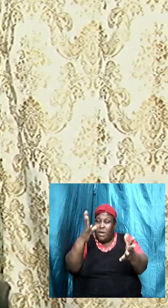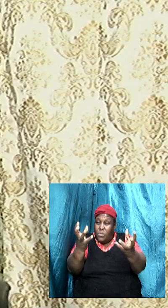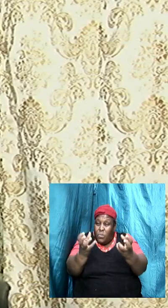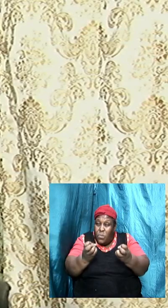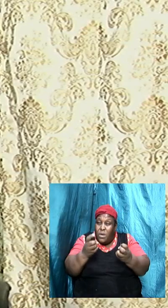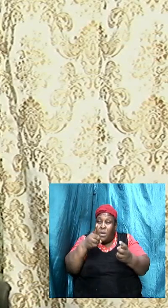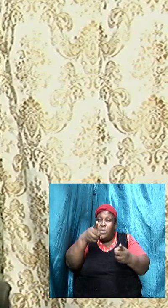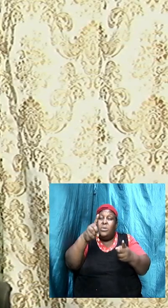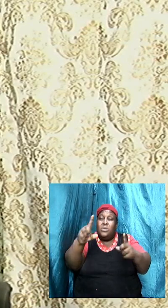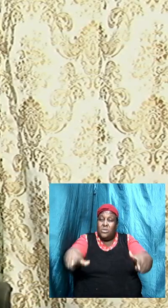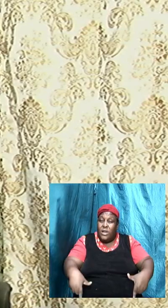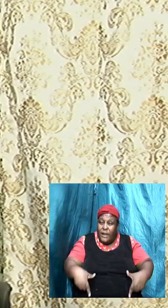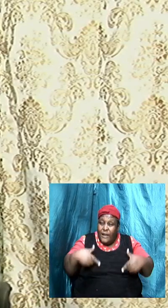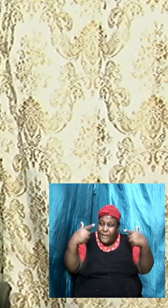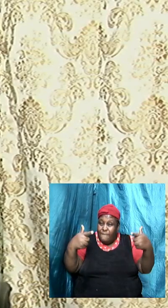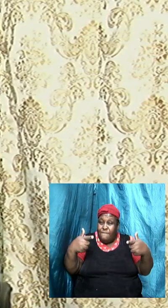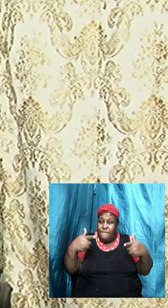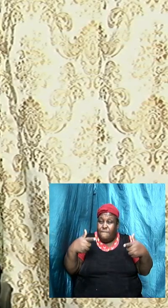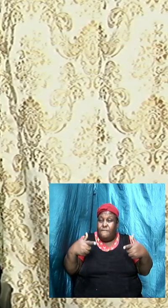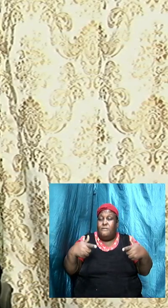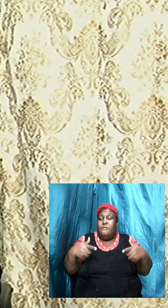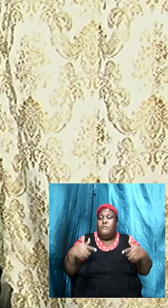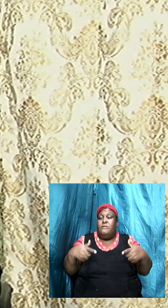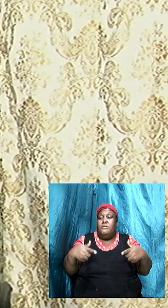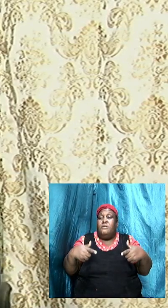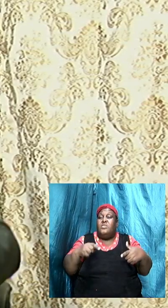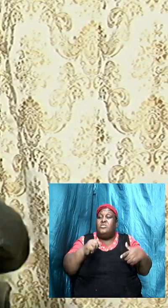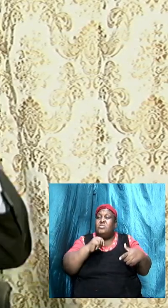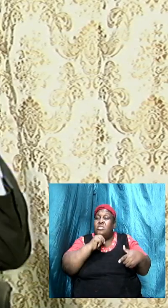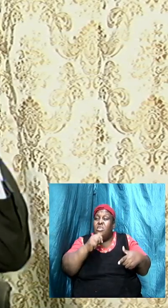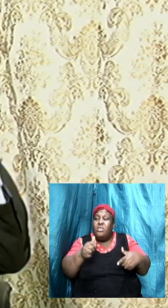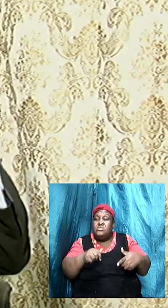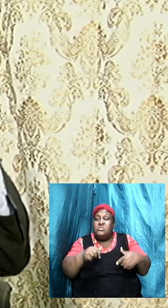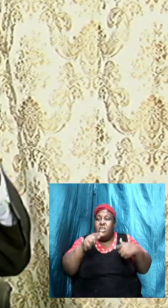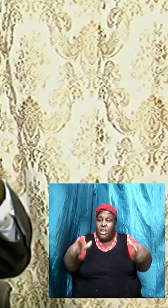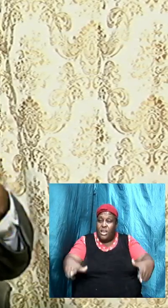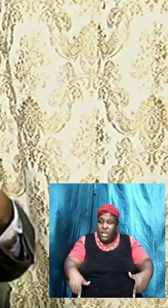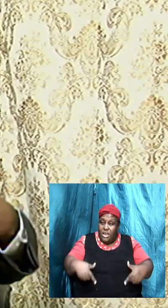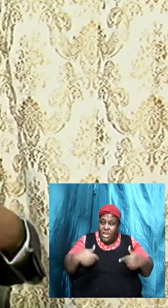because if it's not God, it must be the devil. And we,